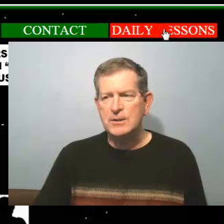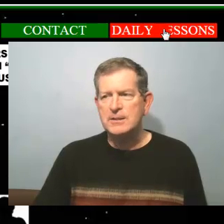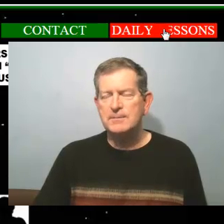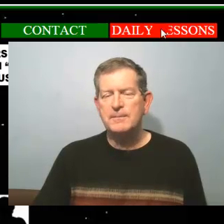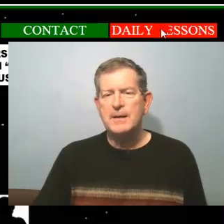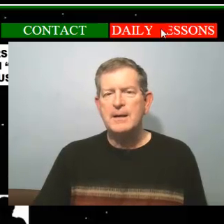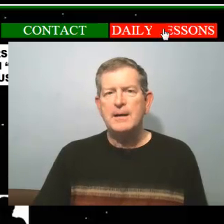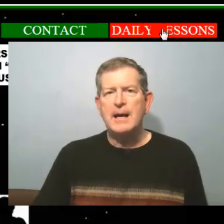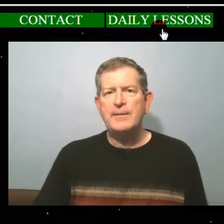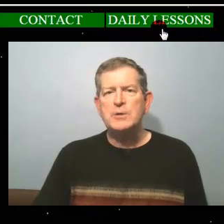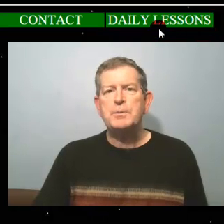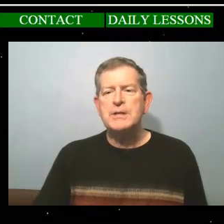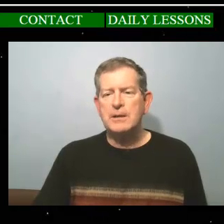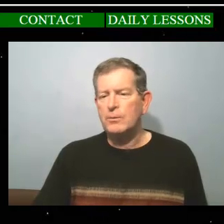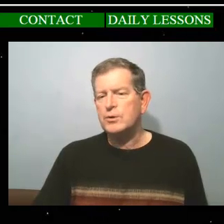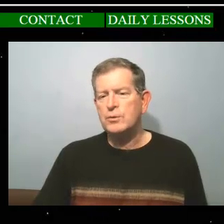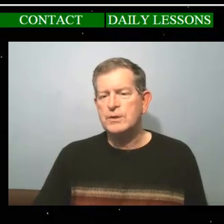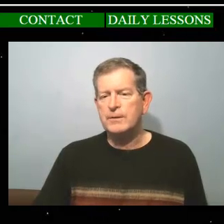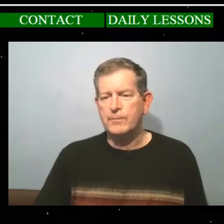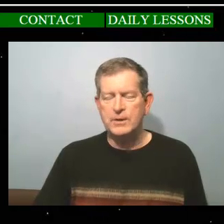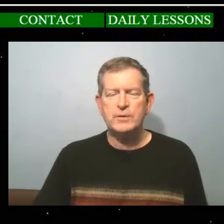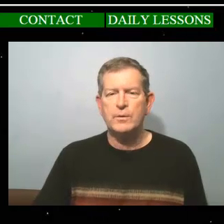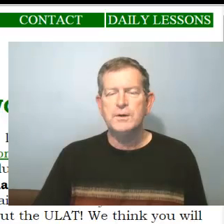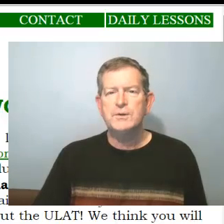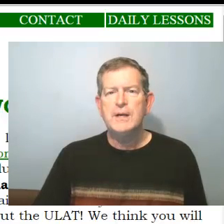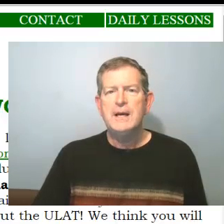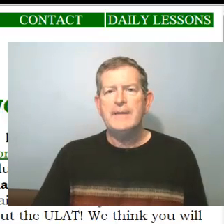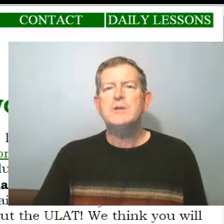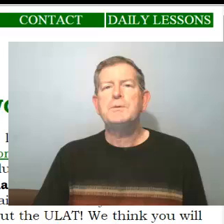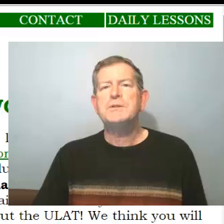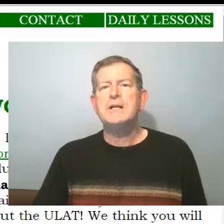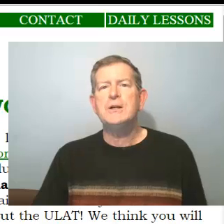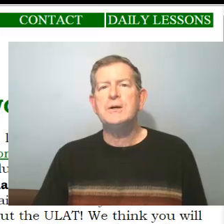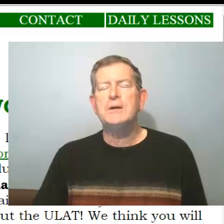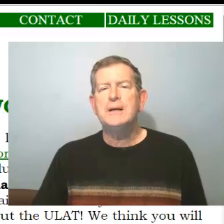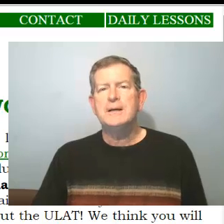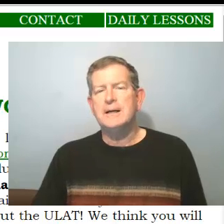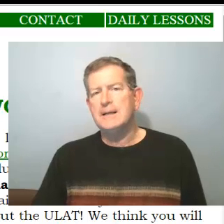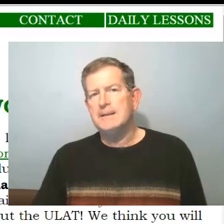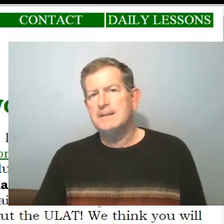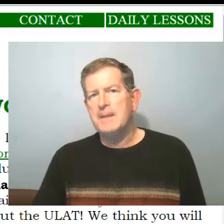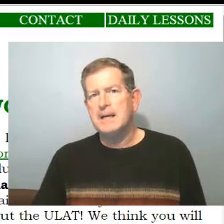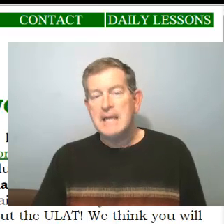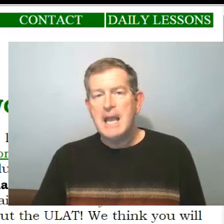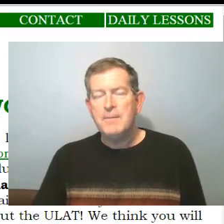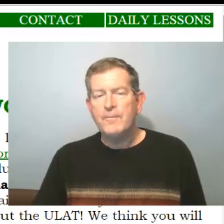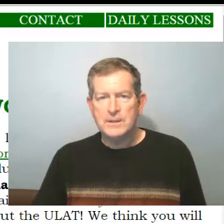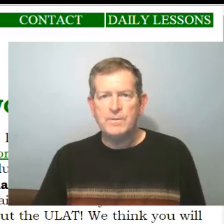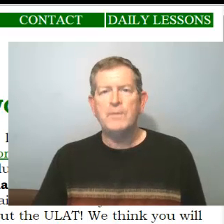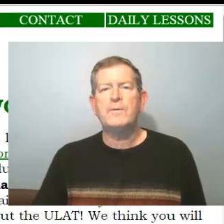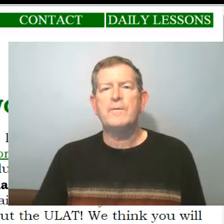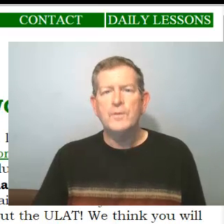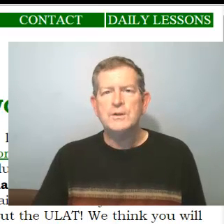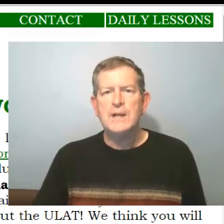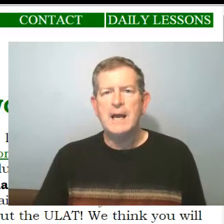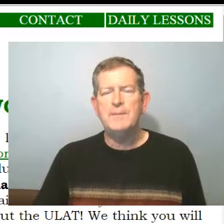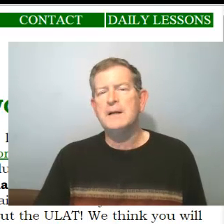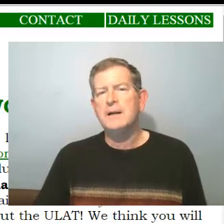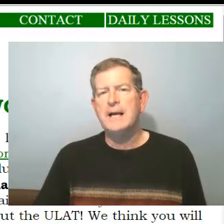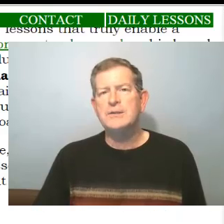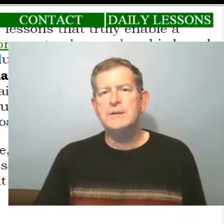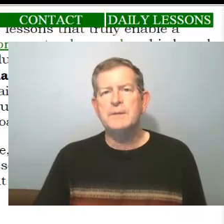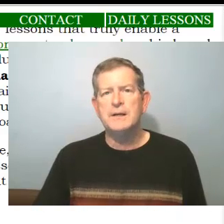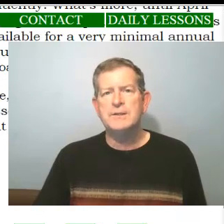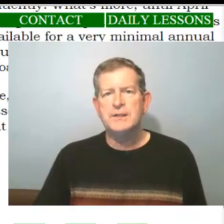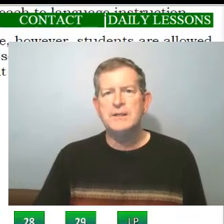Daily Lessons. And this particular, we'll choose French, of course. And this particular game is found for the first time